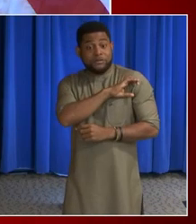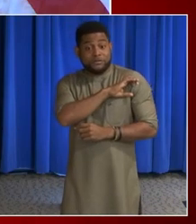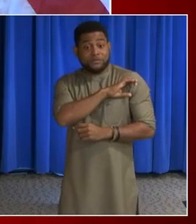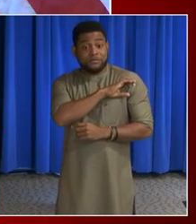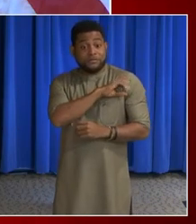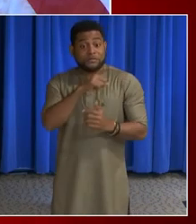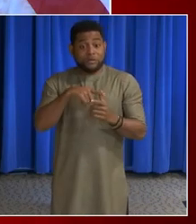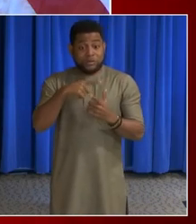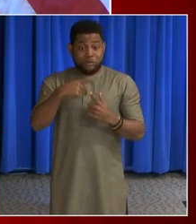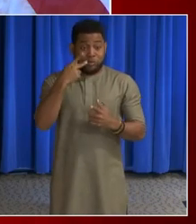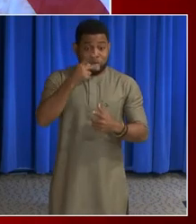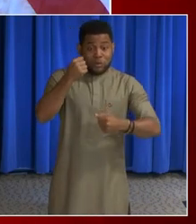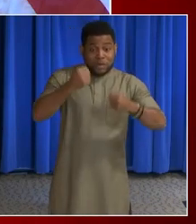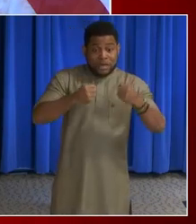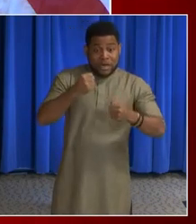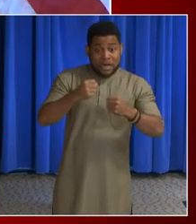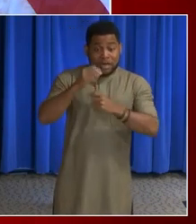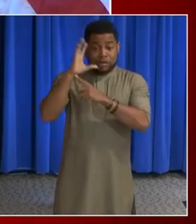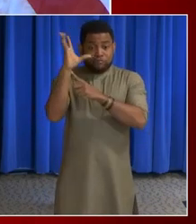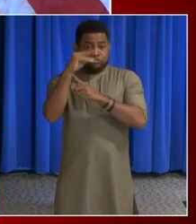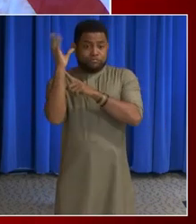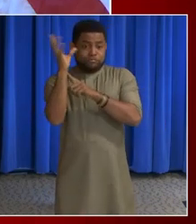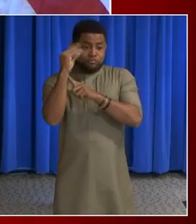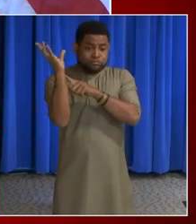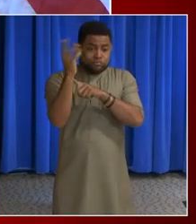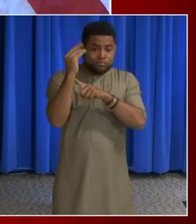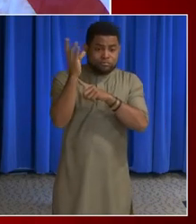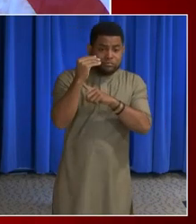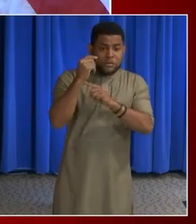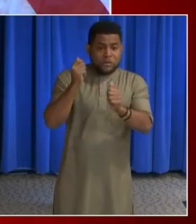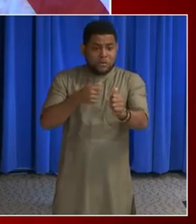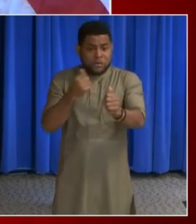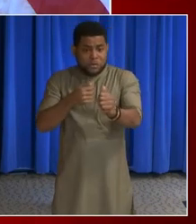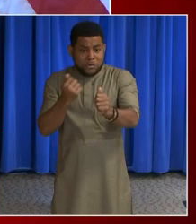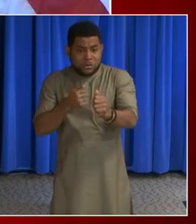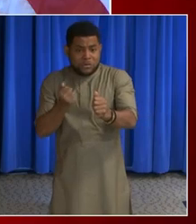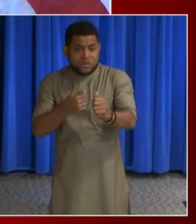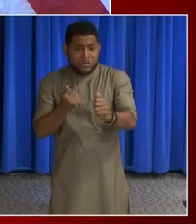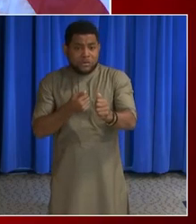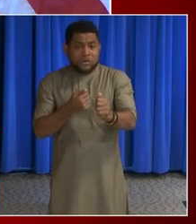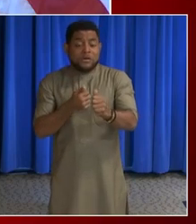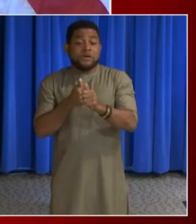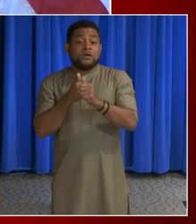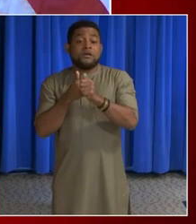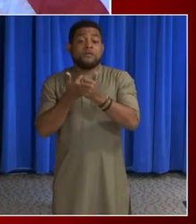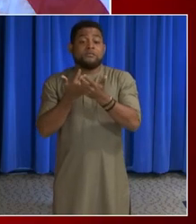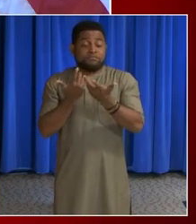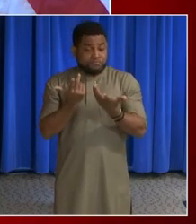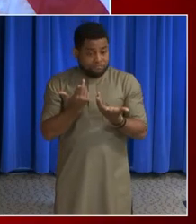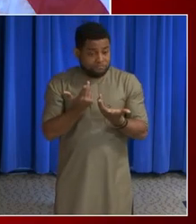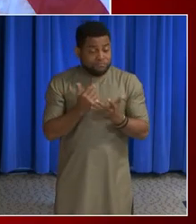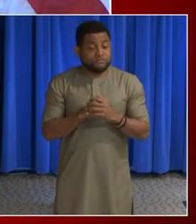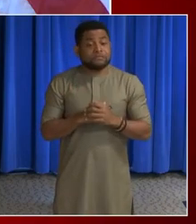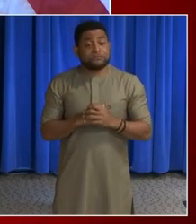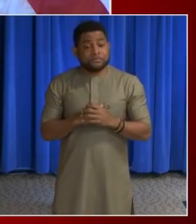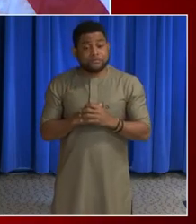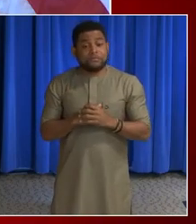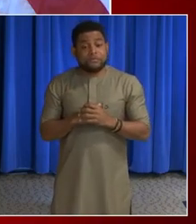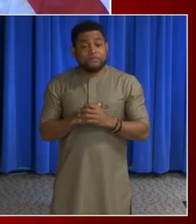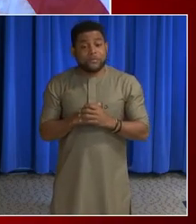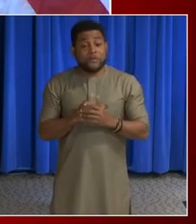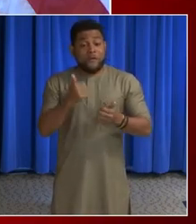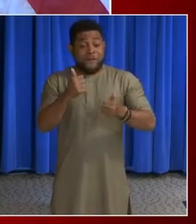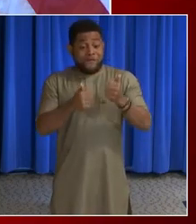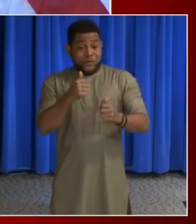sirens, and engaged the vehicle in a pursuit that went several blocks. The vehicle, in its efforts to flee